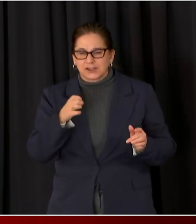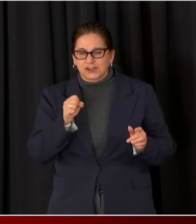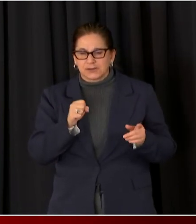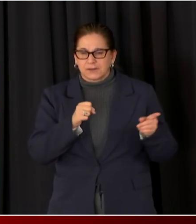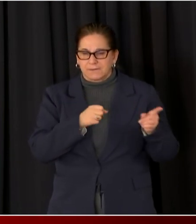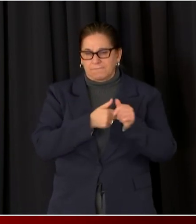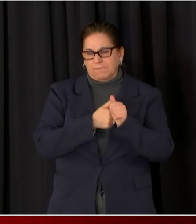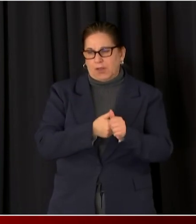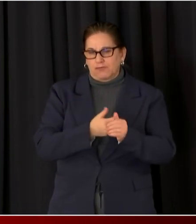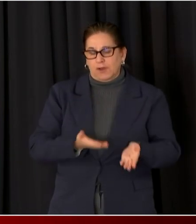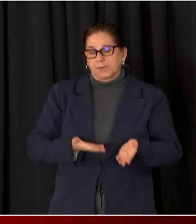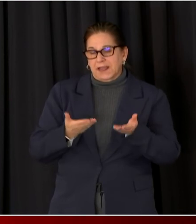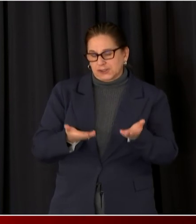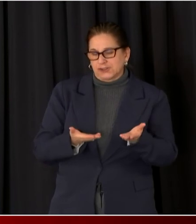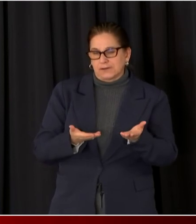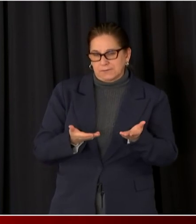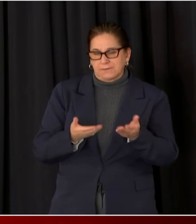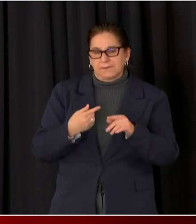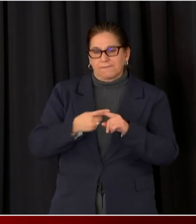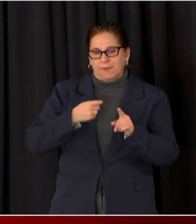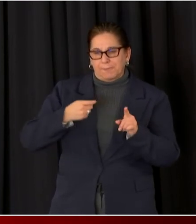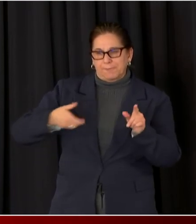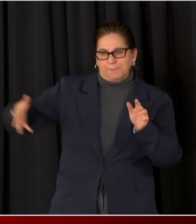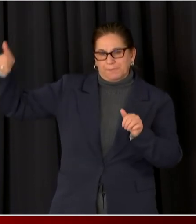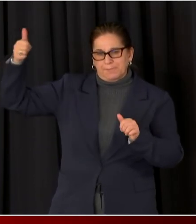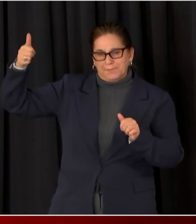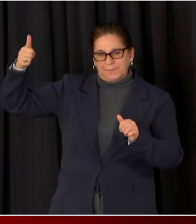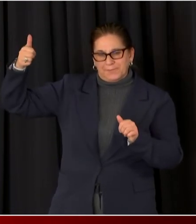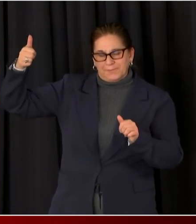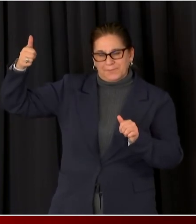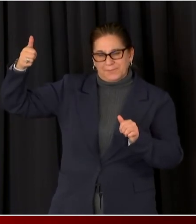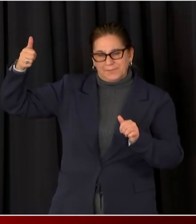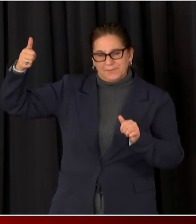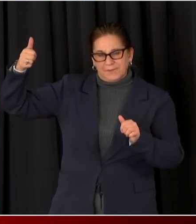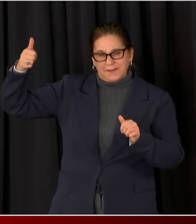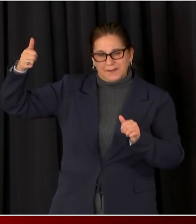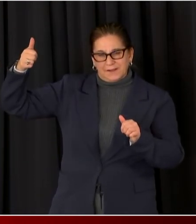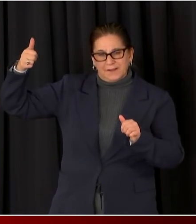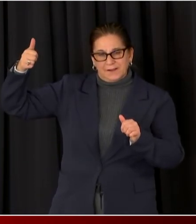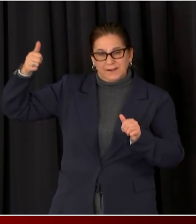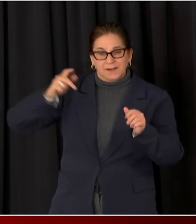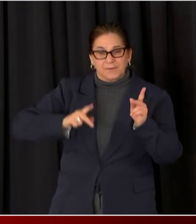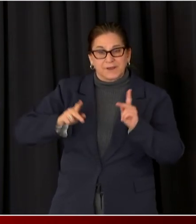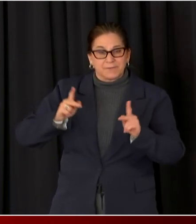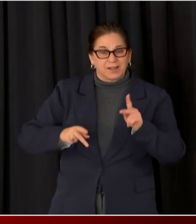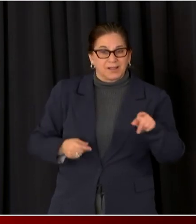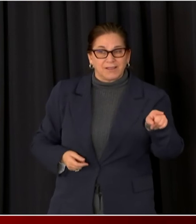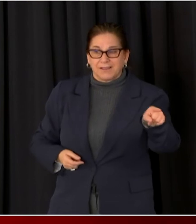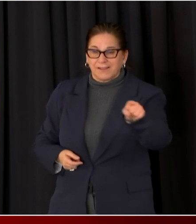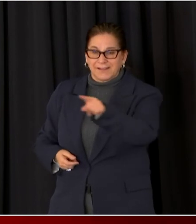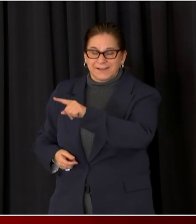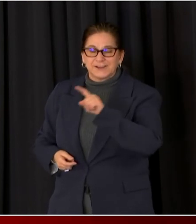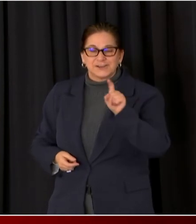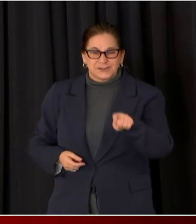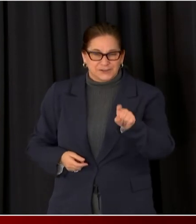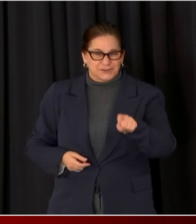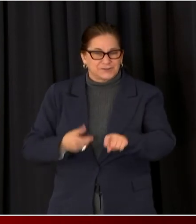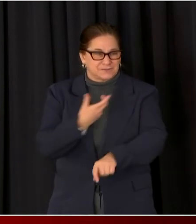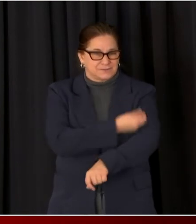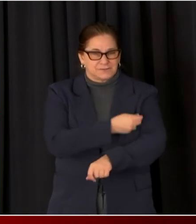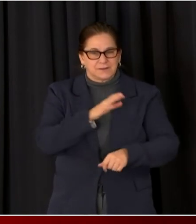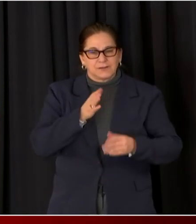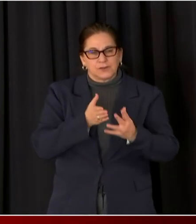recommendation that was being made that people should be vaccinated based on where they worked and not where they lived. As they